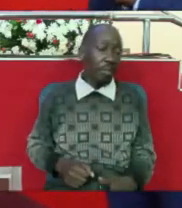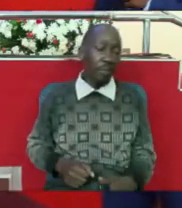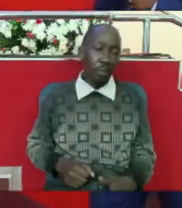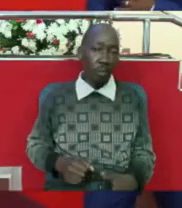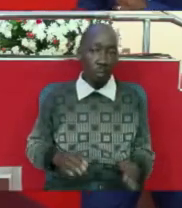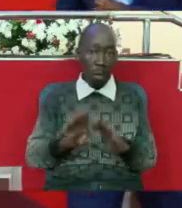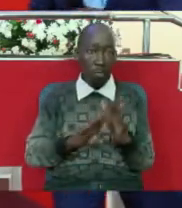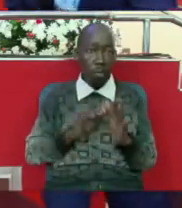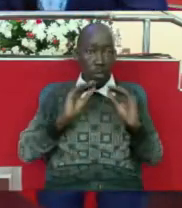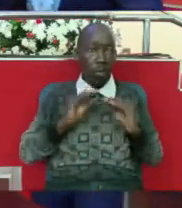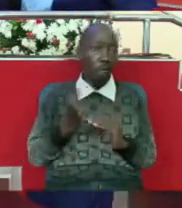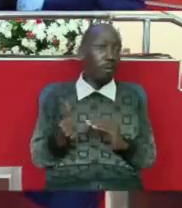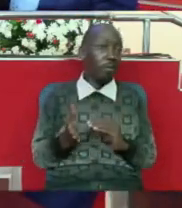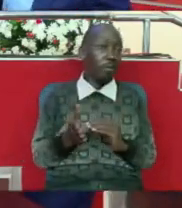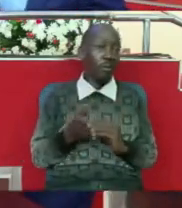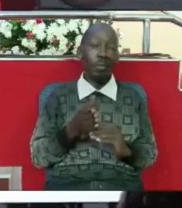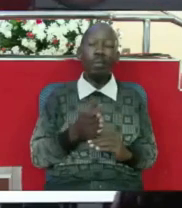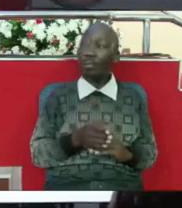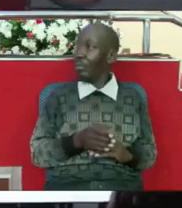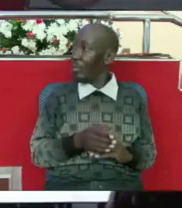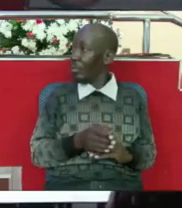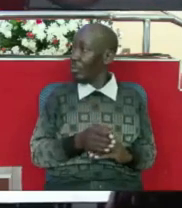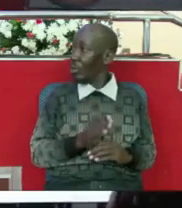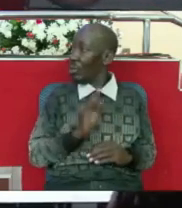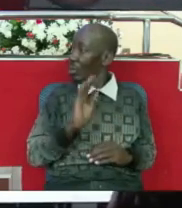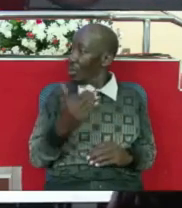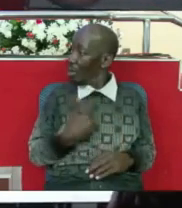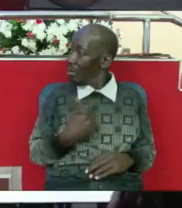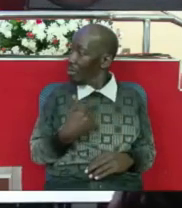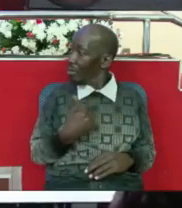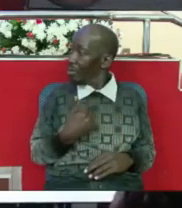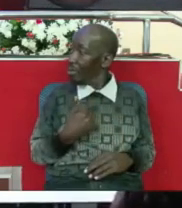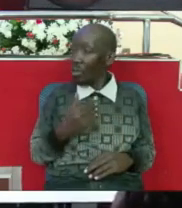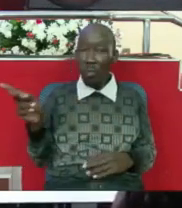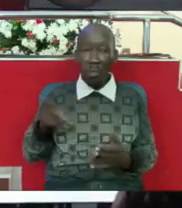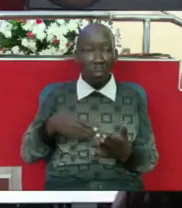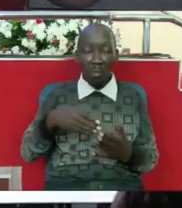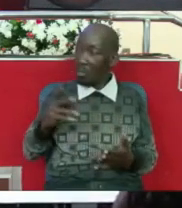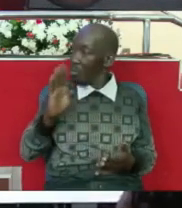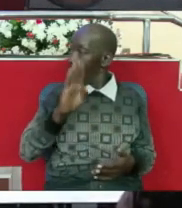have a... Is that connected? Did you pay your bill?